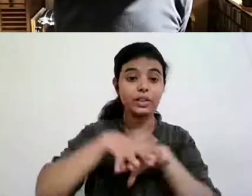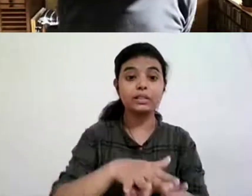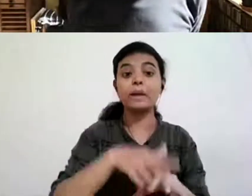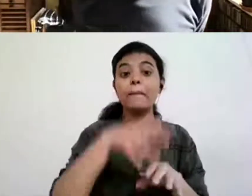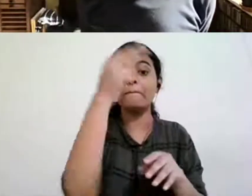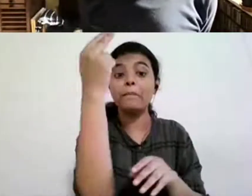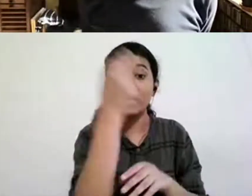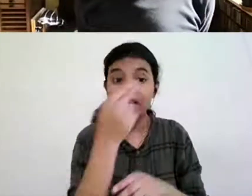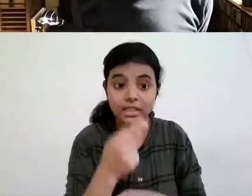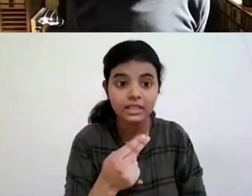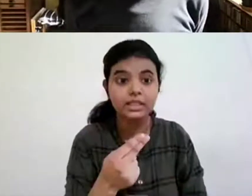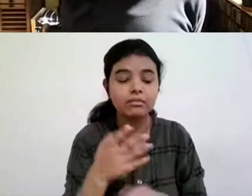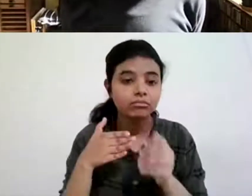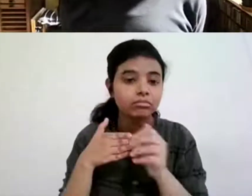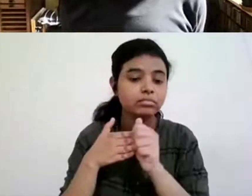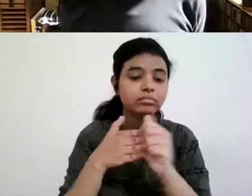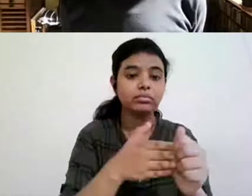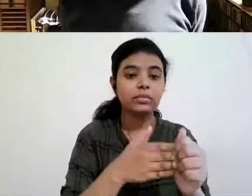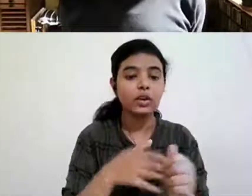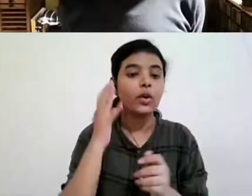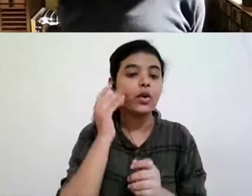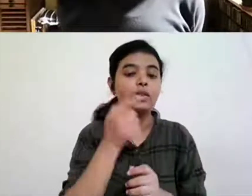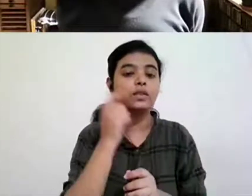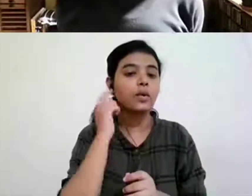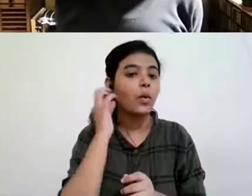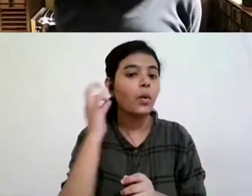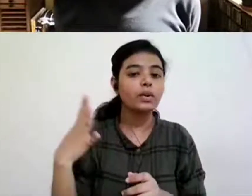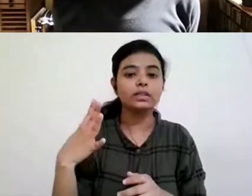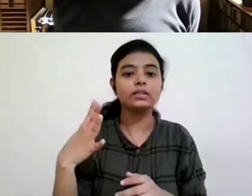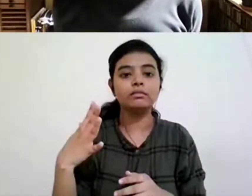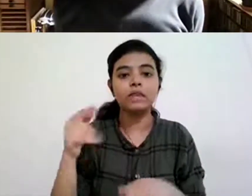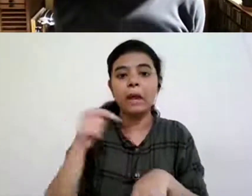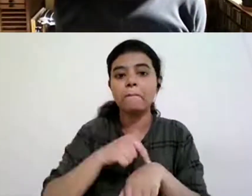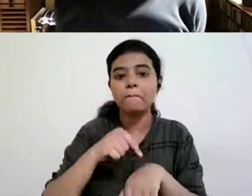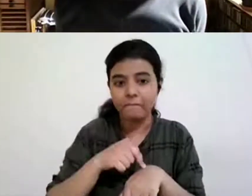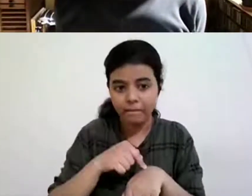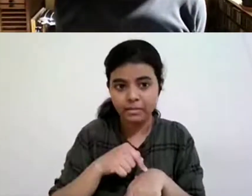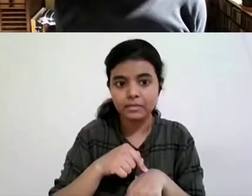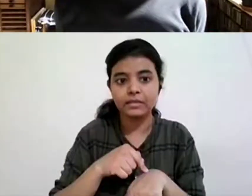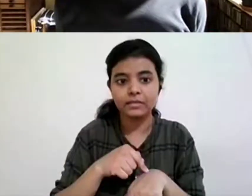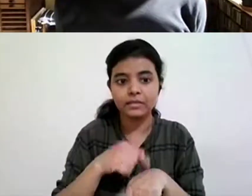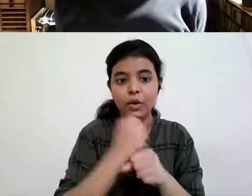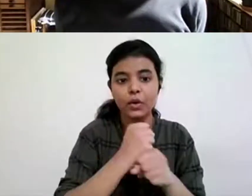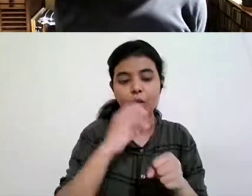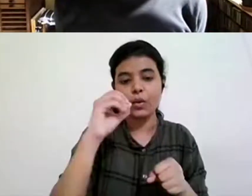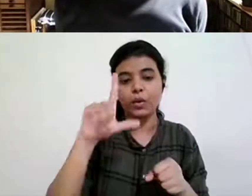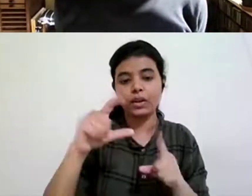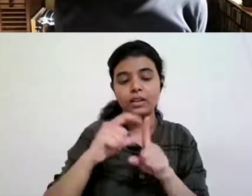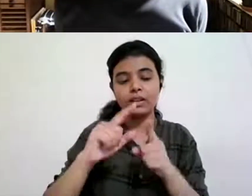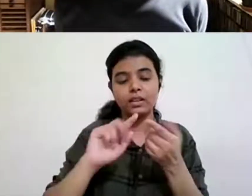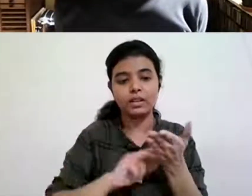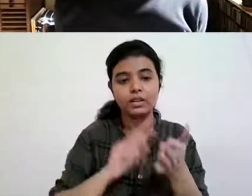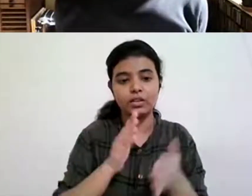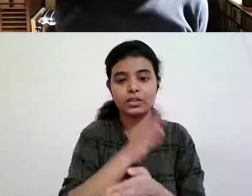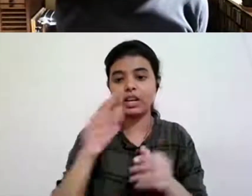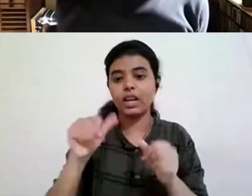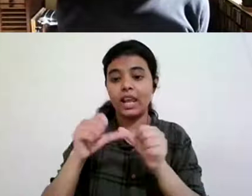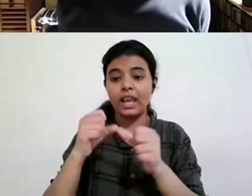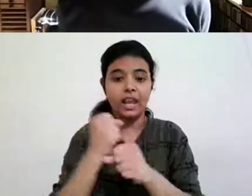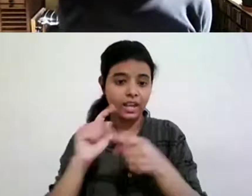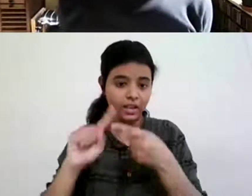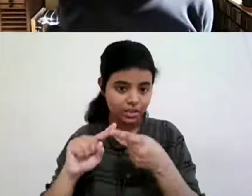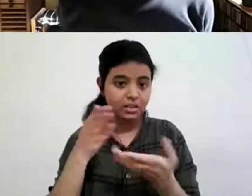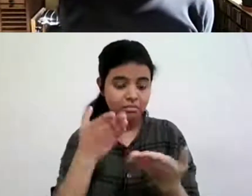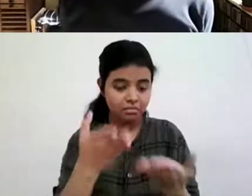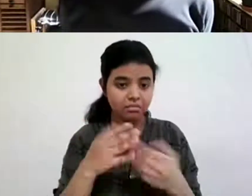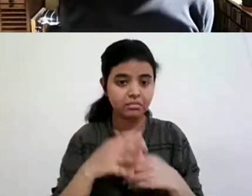guide called the Golden Age. But more importantly, and the one that really I was struck by